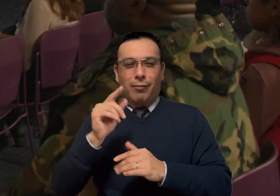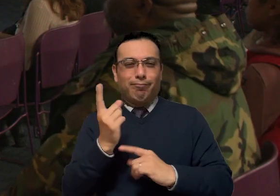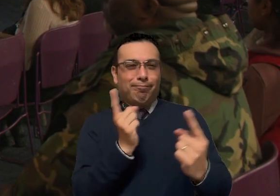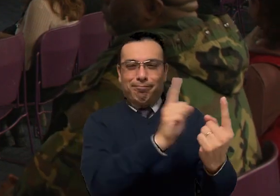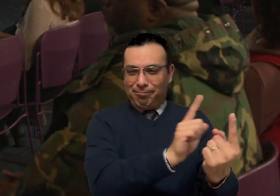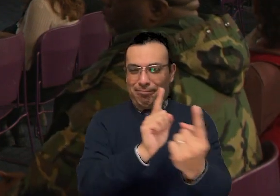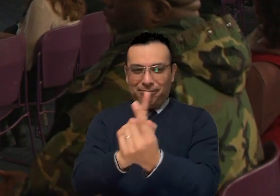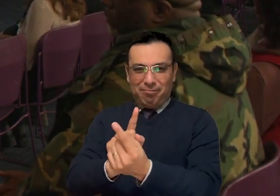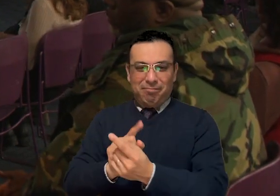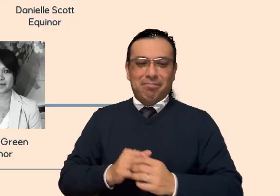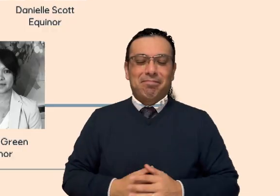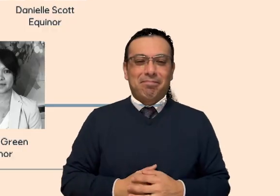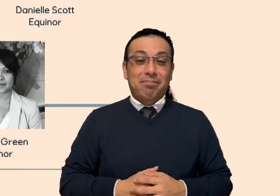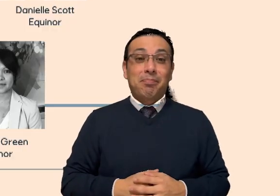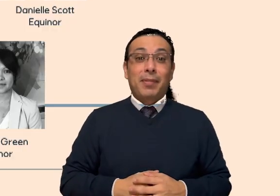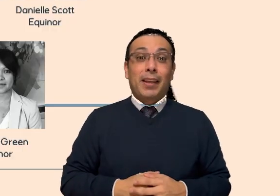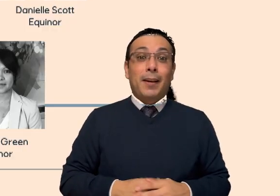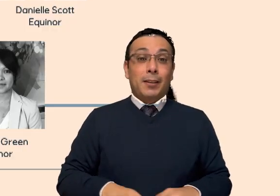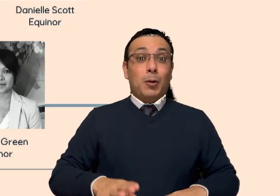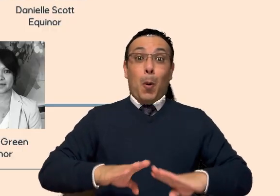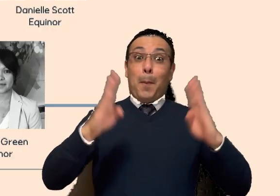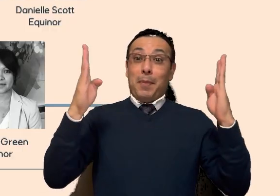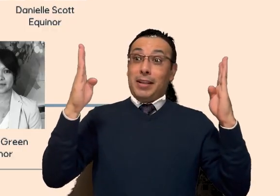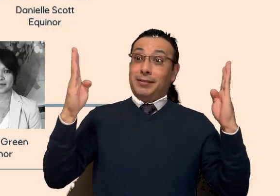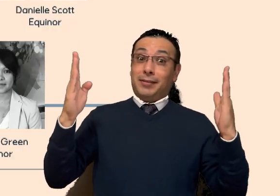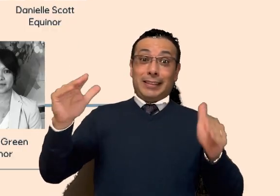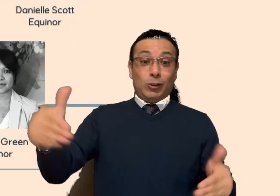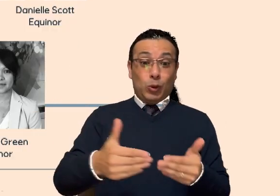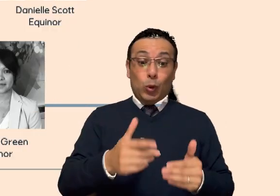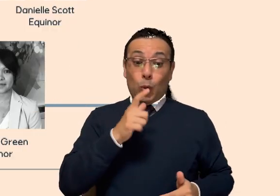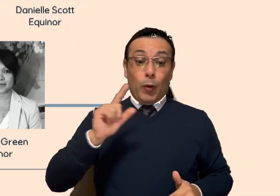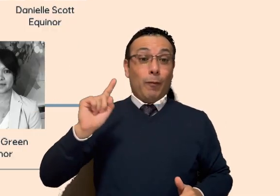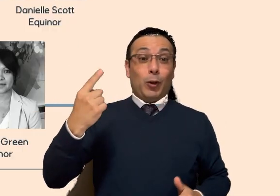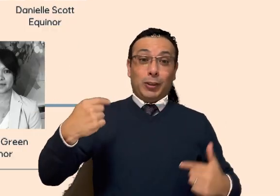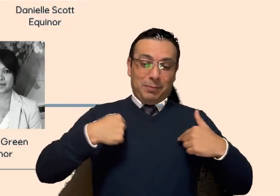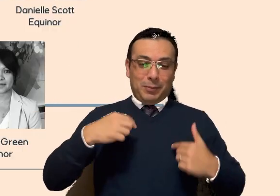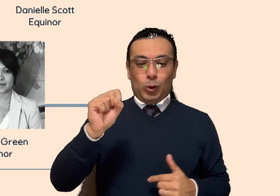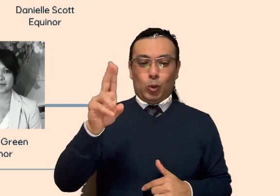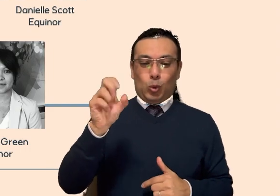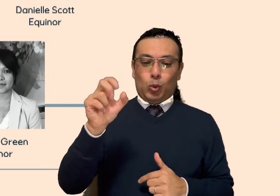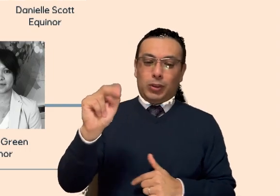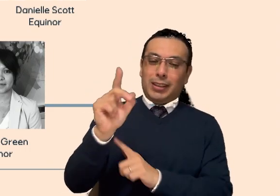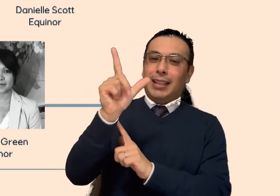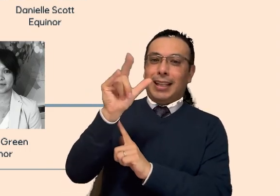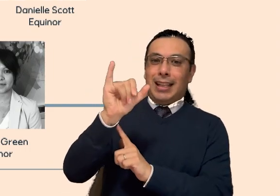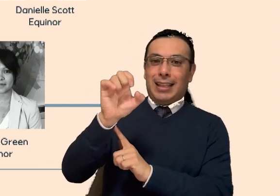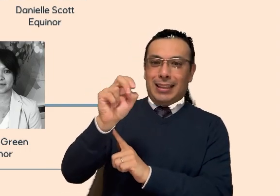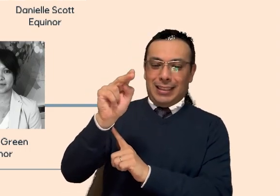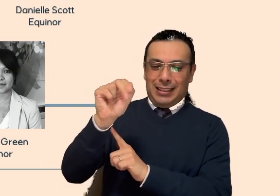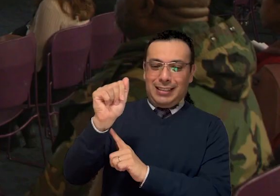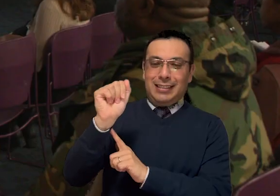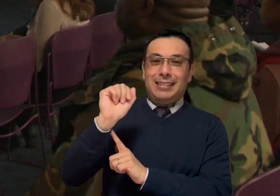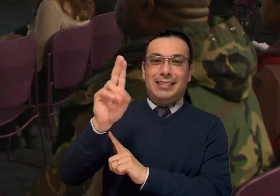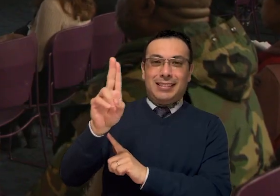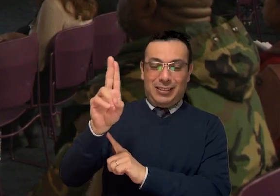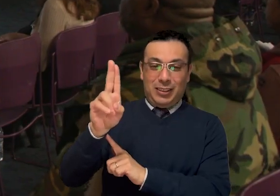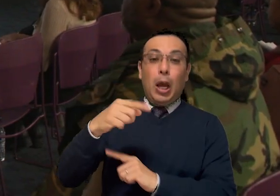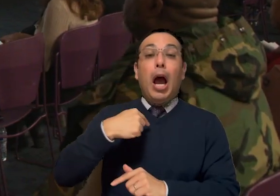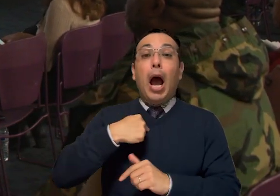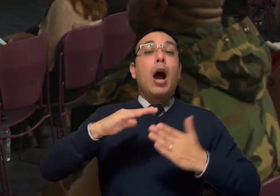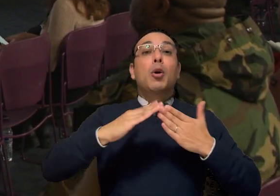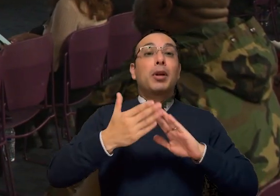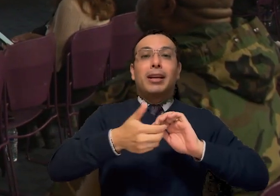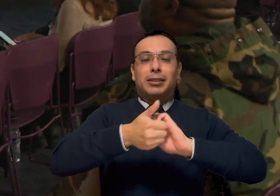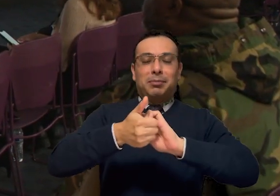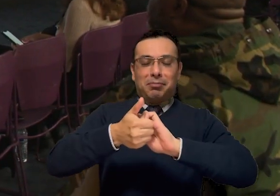So let's do our introductions. I guess we already met. I'm Susan Lino, Community Engagement Manager and native Long Islander. I've